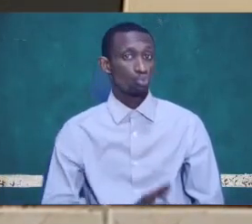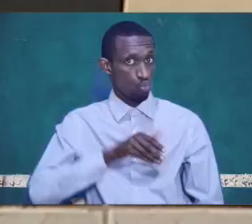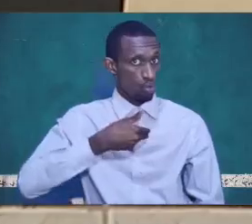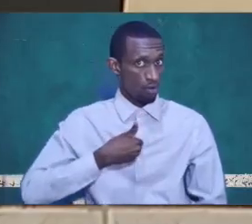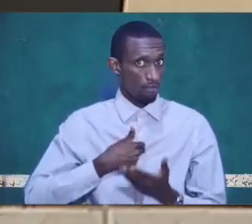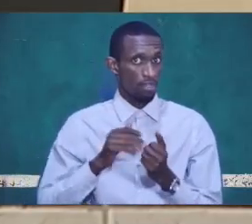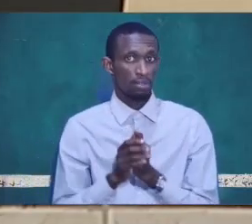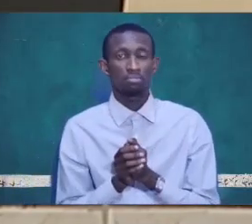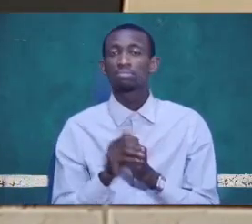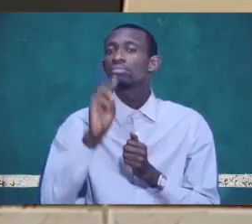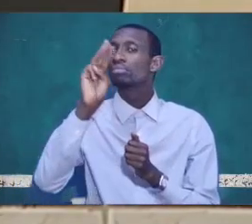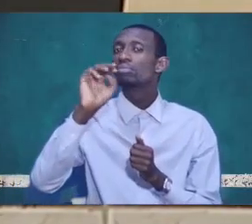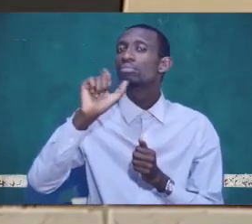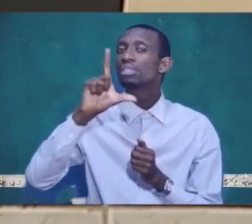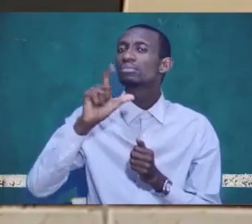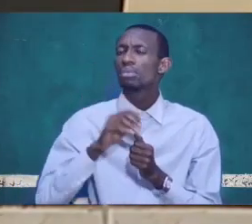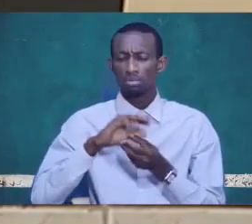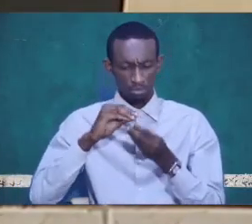a maximum of 7